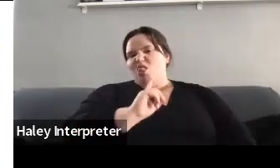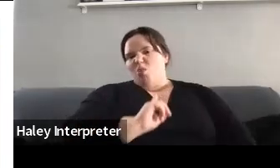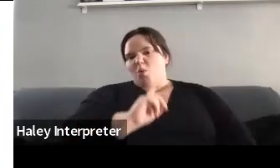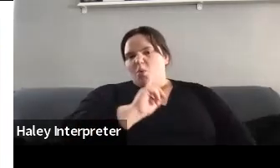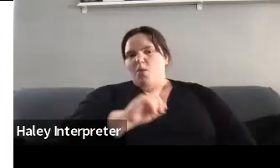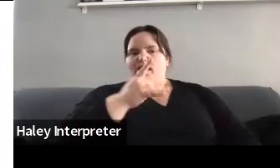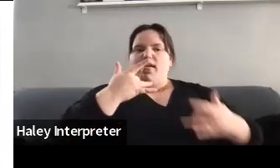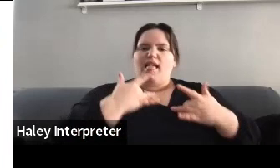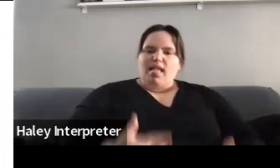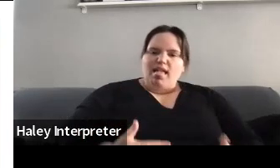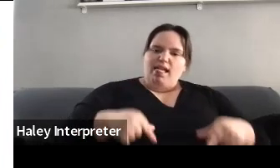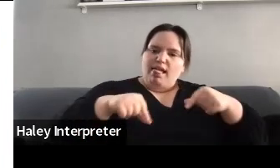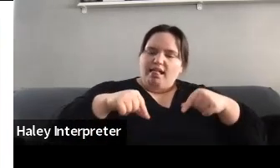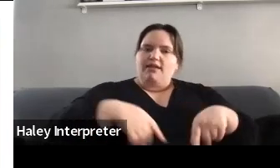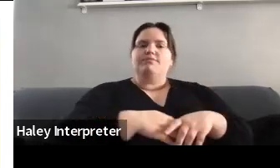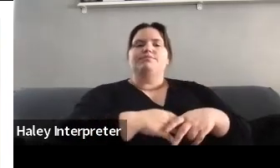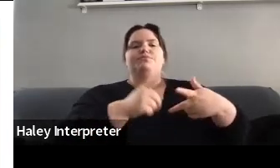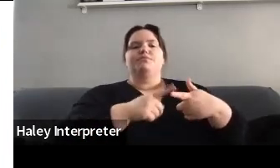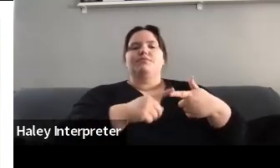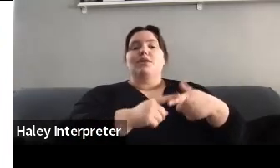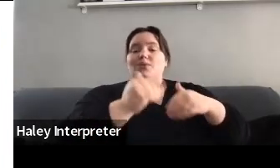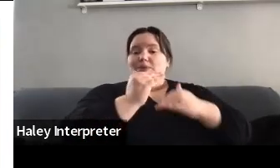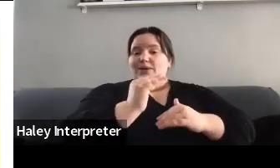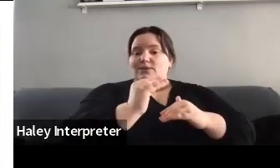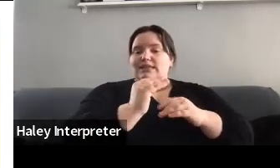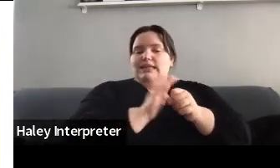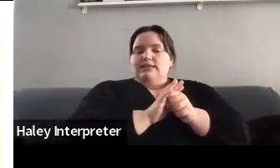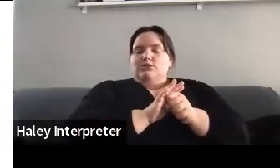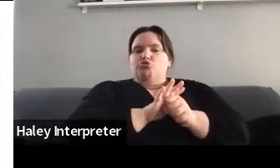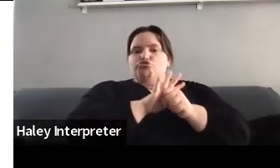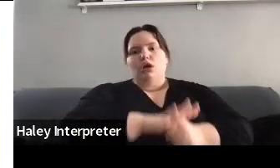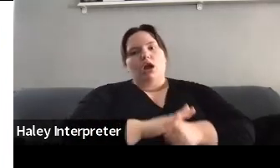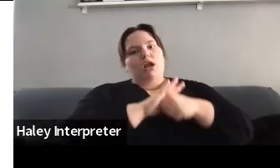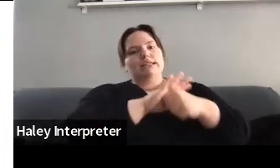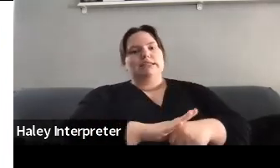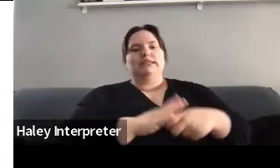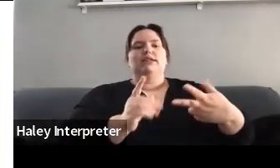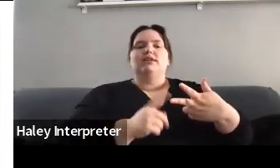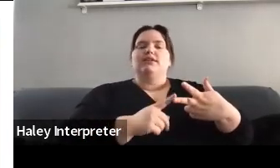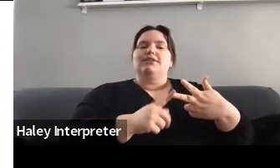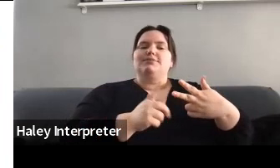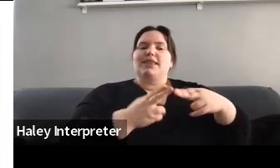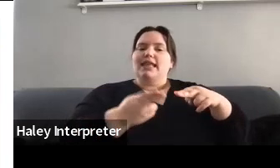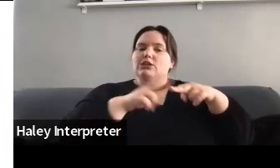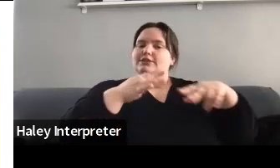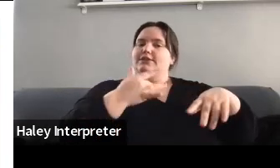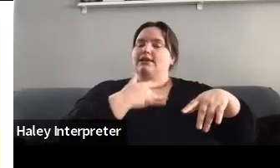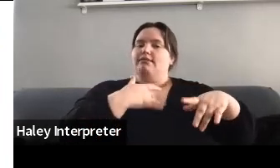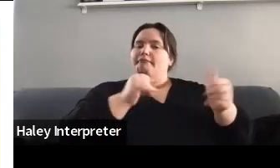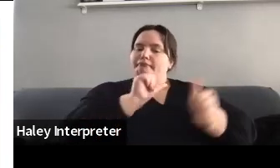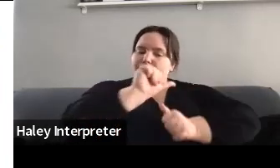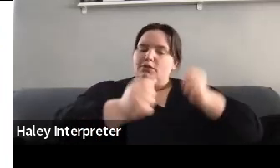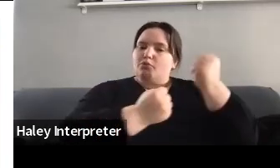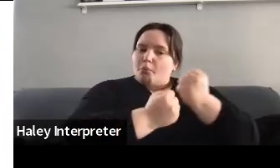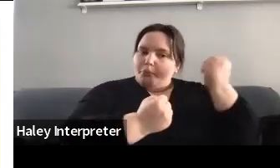anxiety, reduced tension and stress, increased feeling of social support and care,